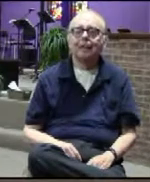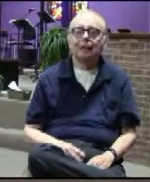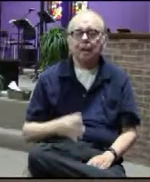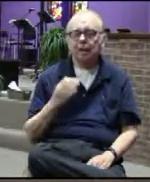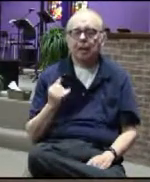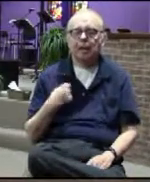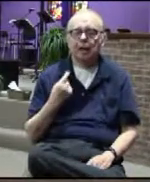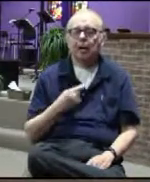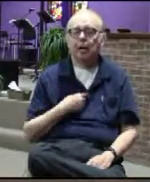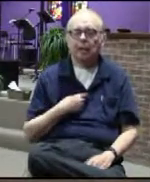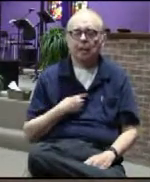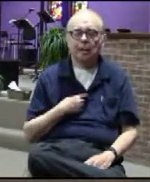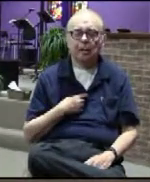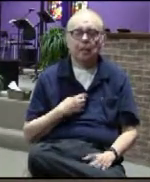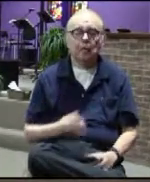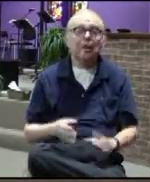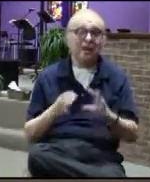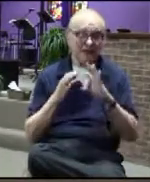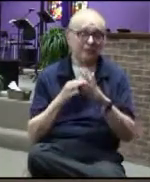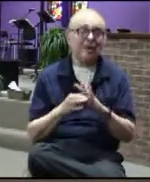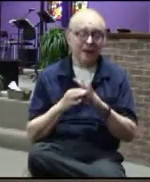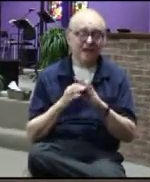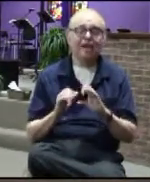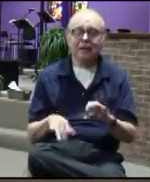because we can relate now